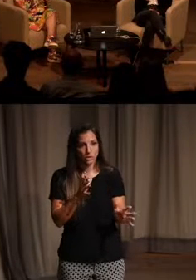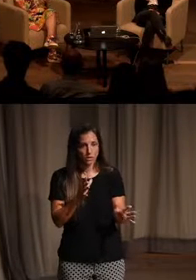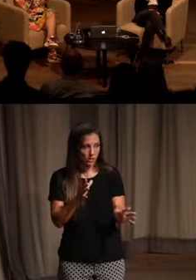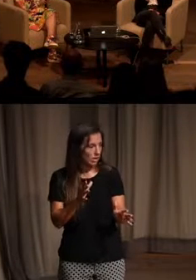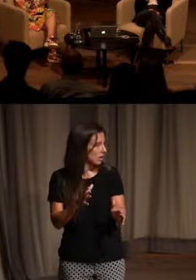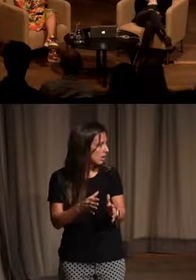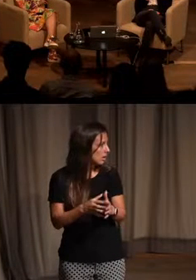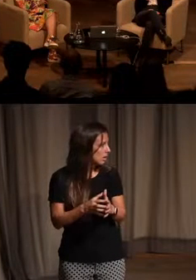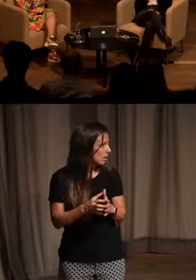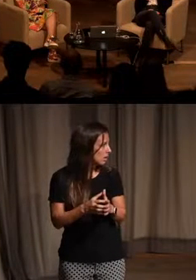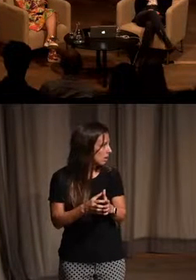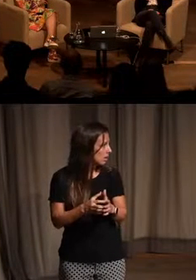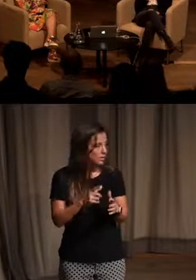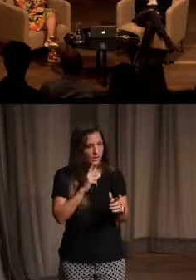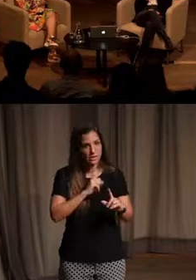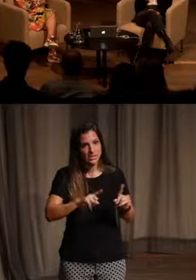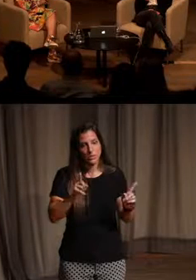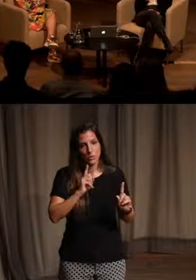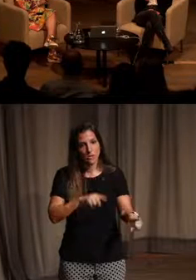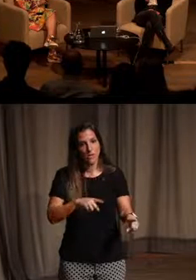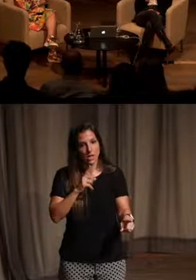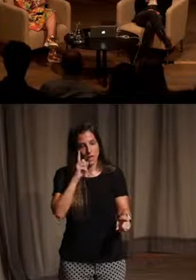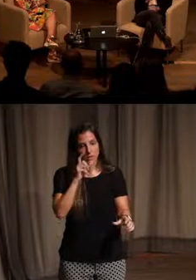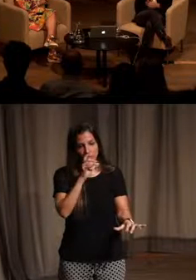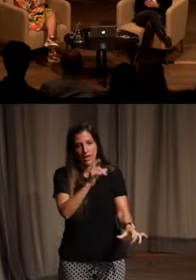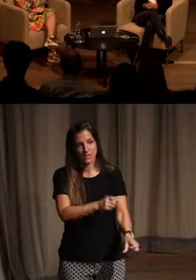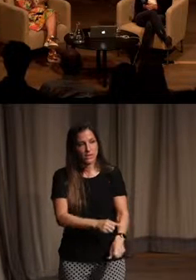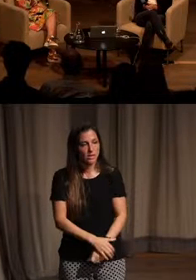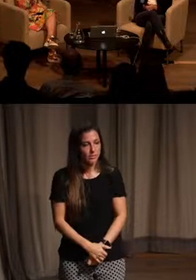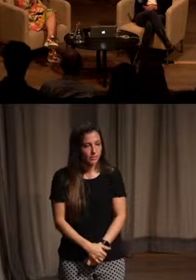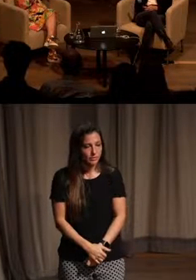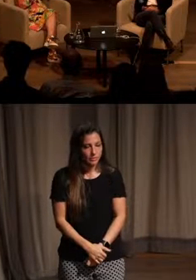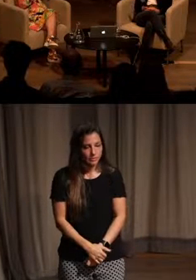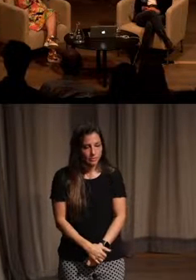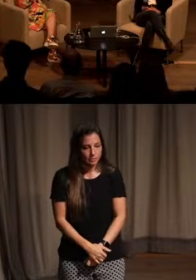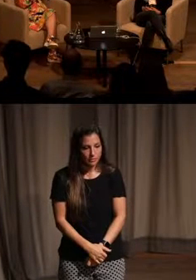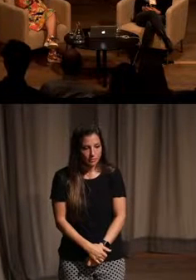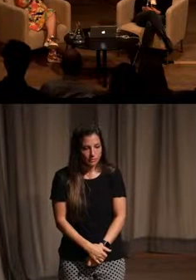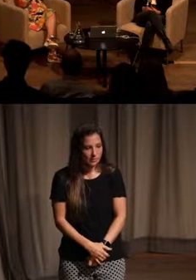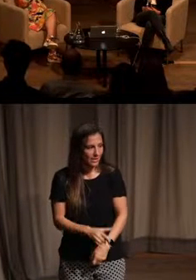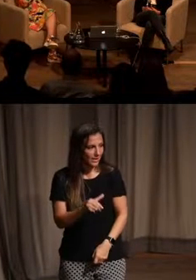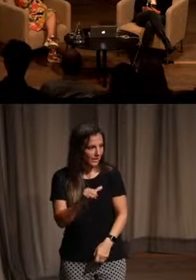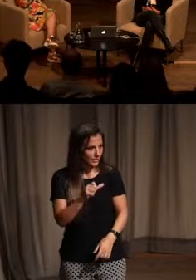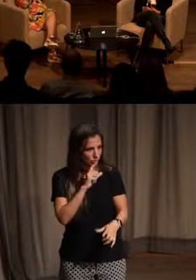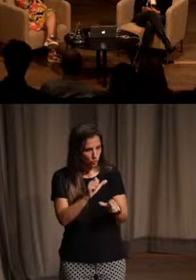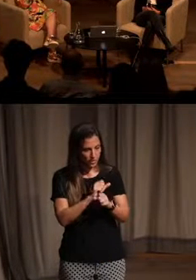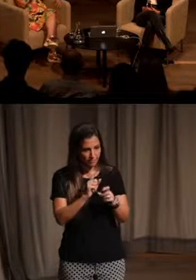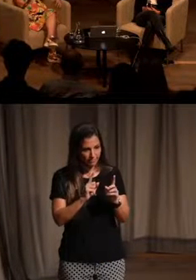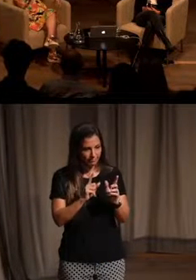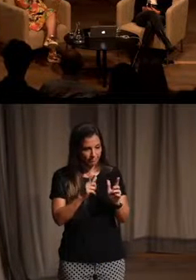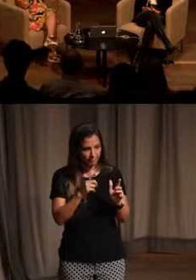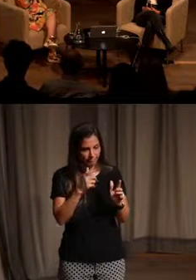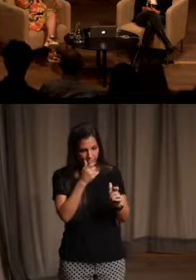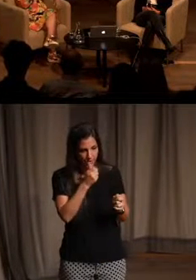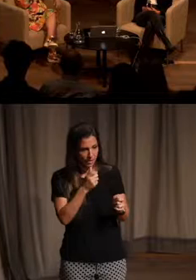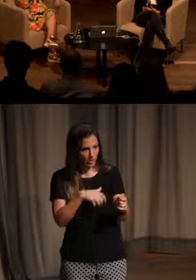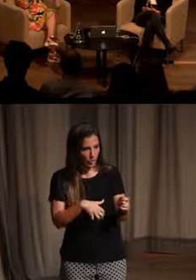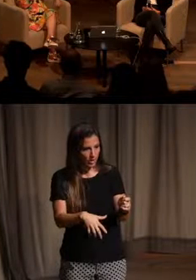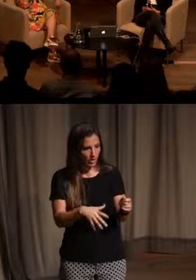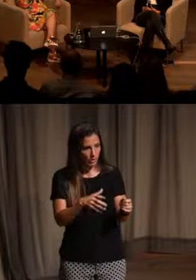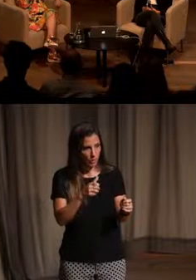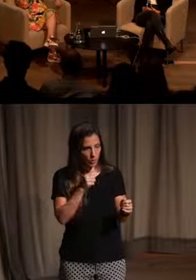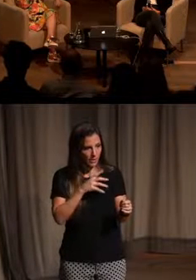like a completely different response, which I thought was so fascinating. Yeah, I mean, there's this reverence, right, of pregnant women in our